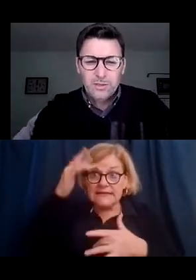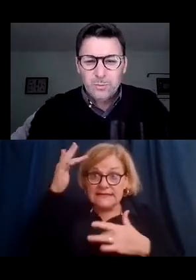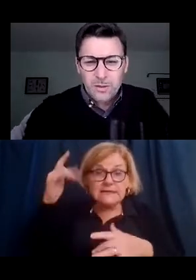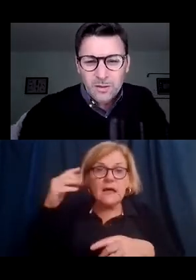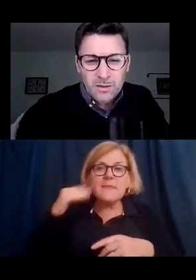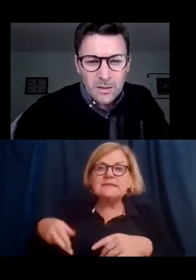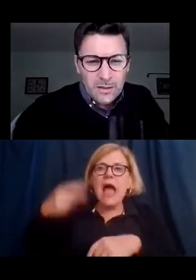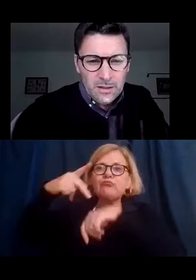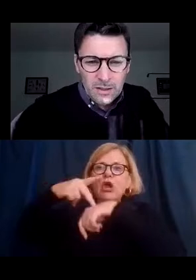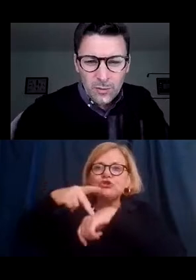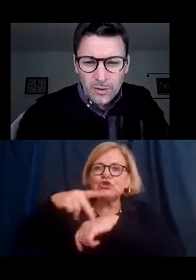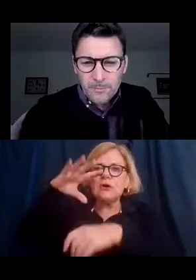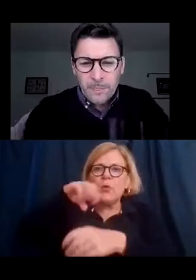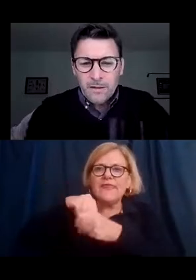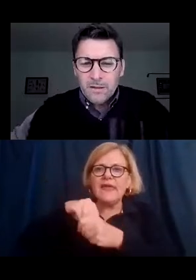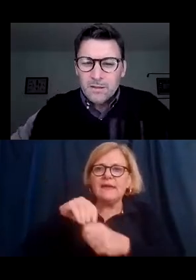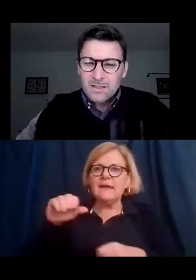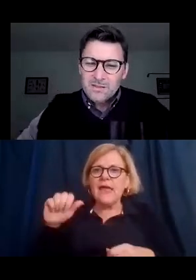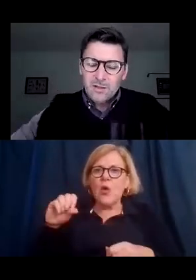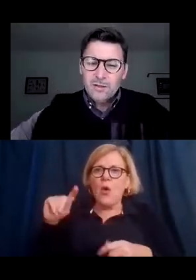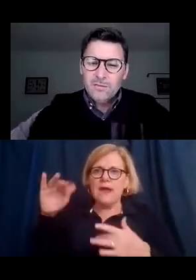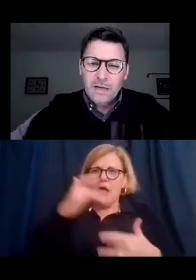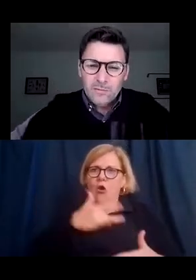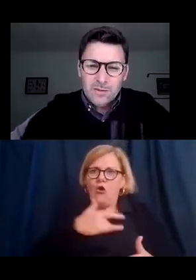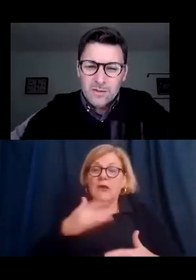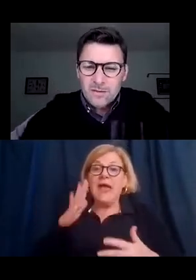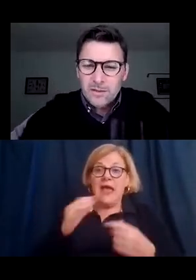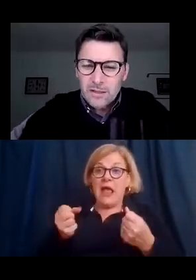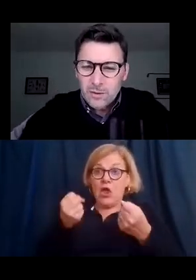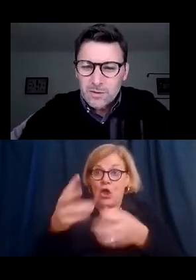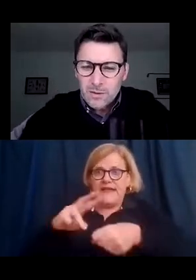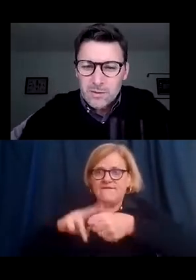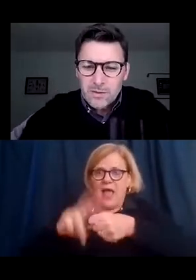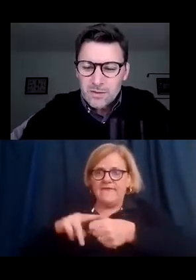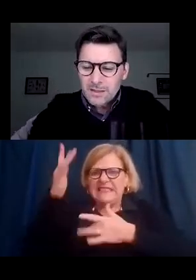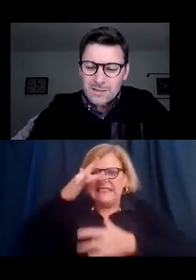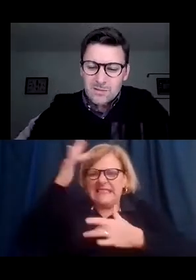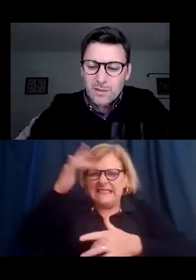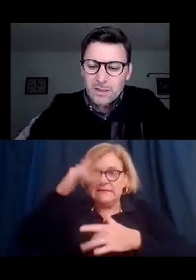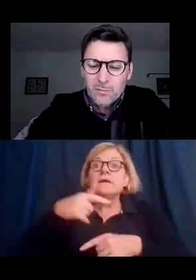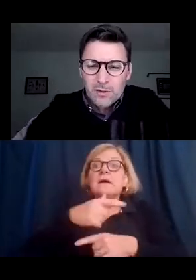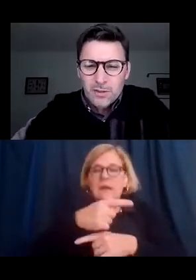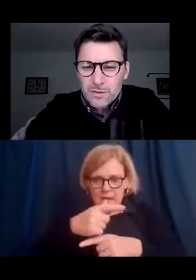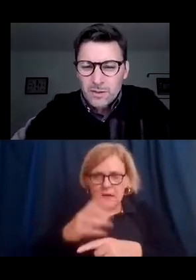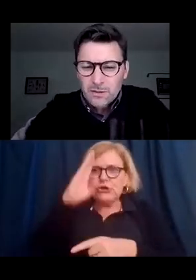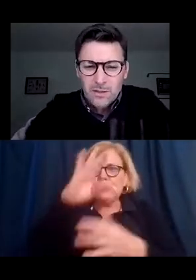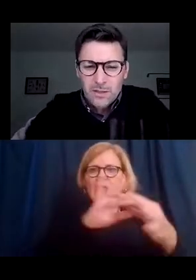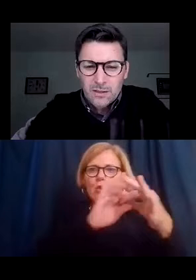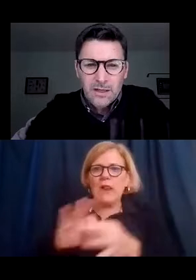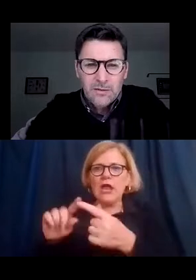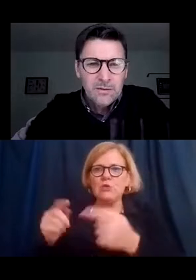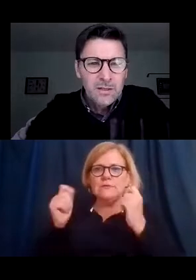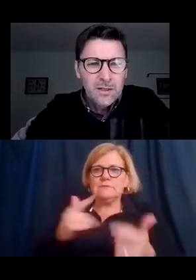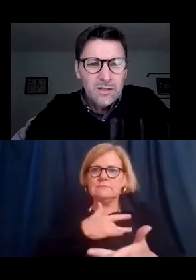high pressure within the aorta. It can accelerate valve disease like aortic stenosis, and it is directly linked with sudden